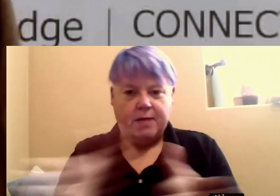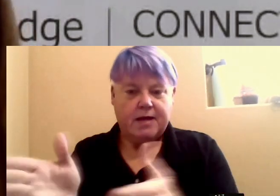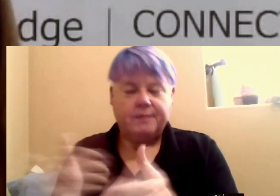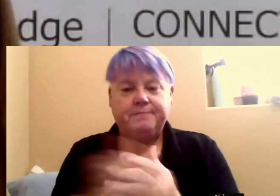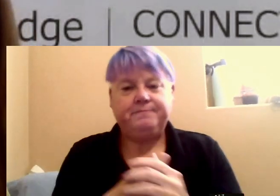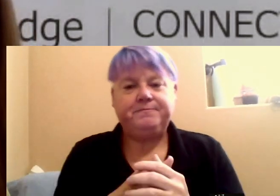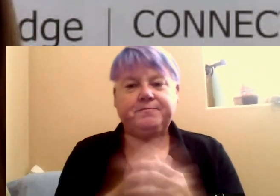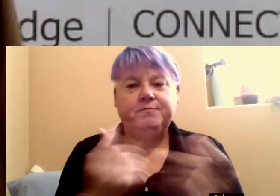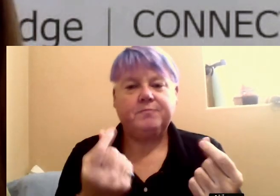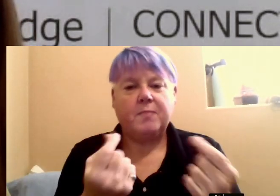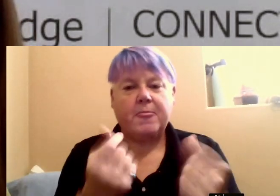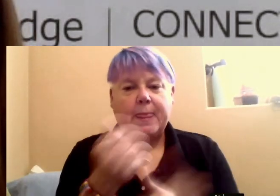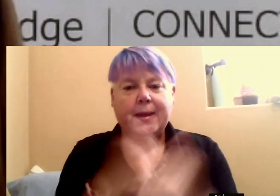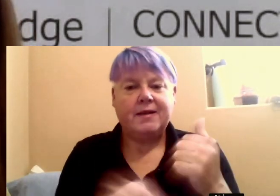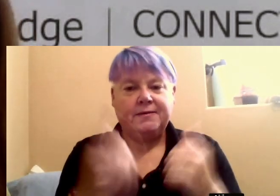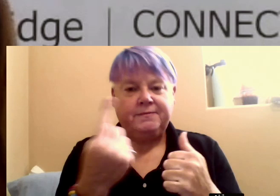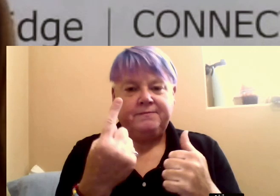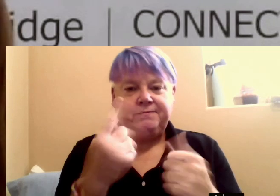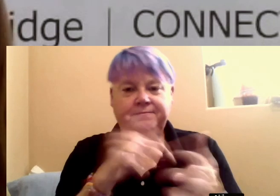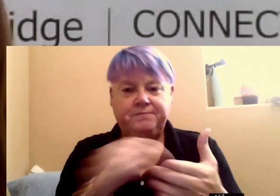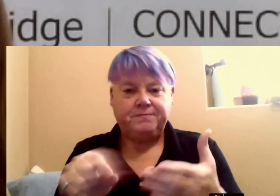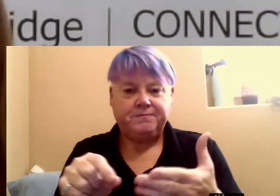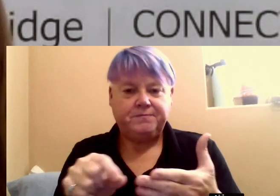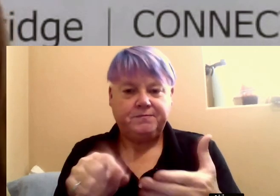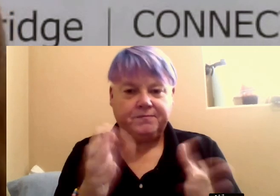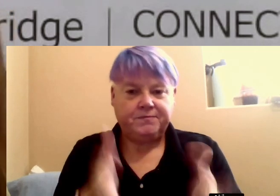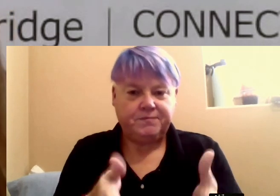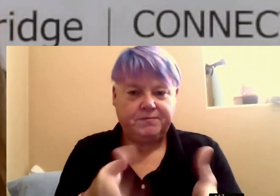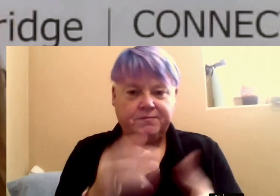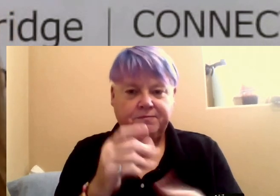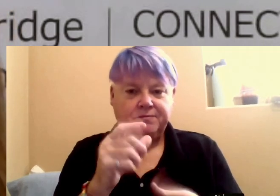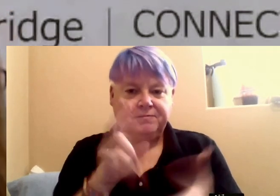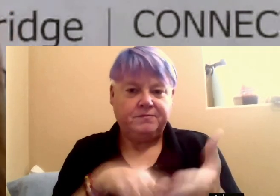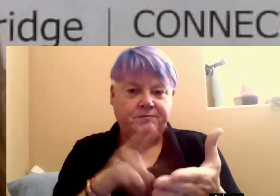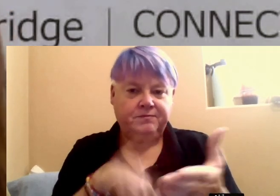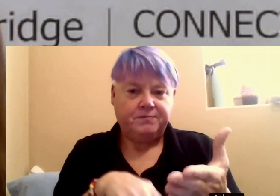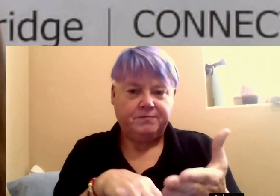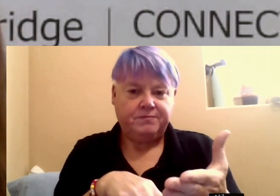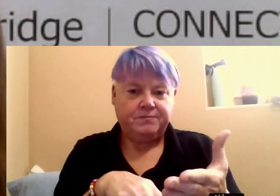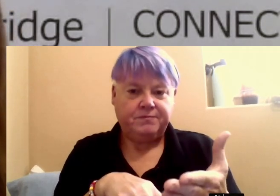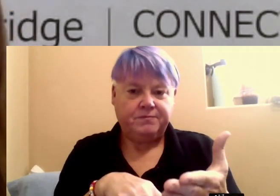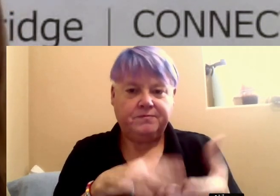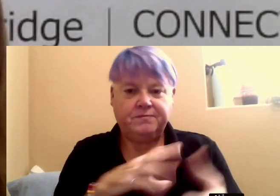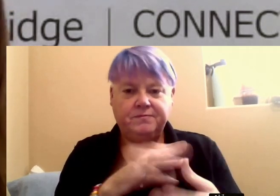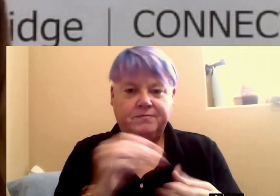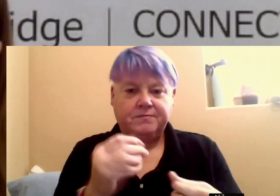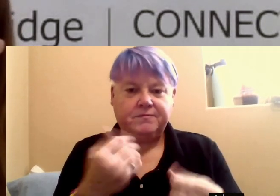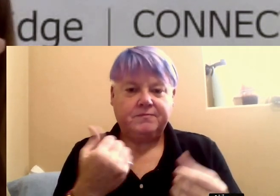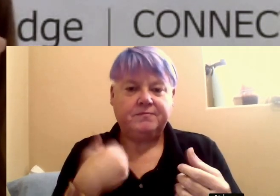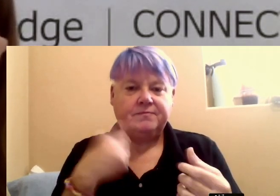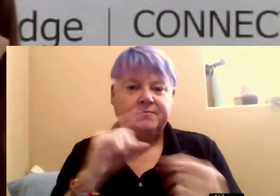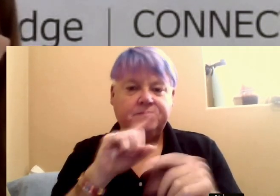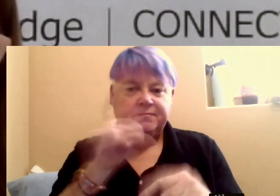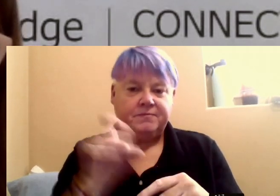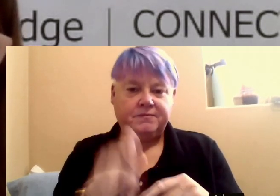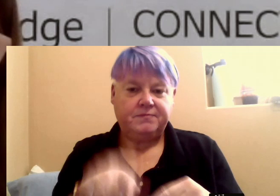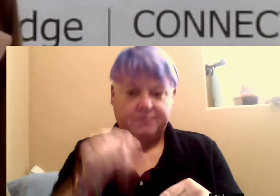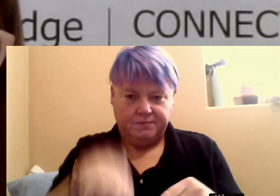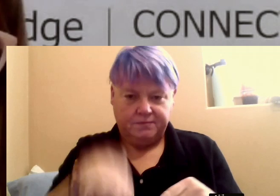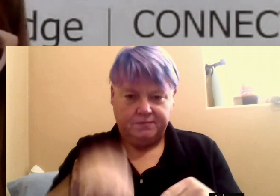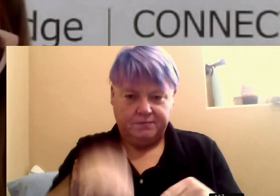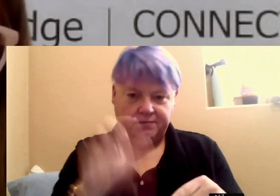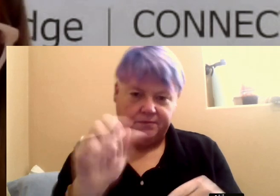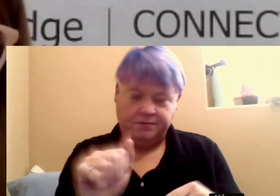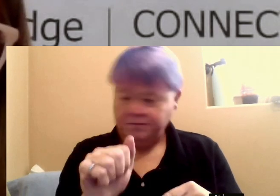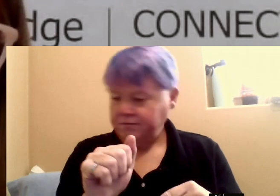do is have each of the authors read a little bit from their work, and then please pop any questions that you have for them into